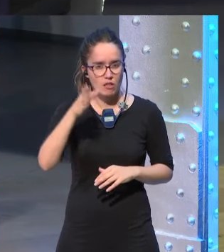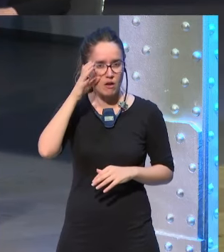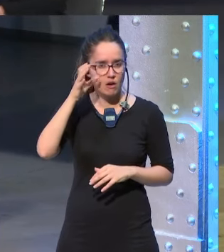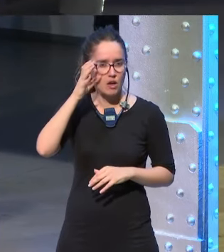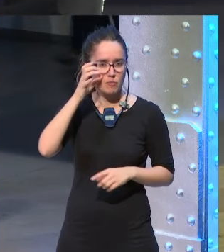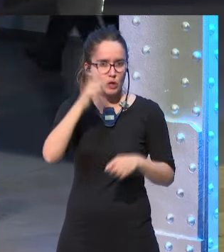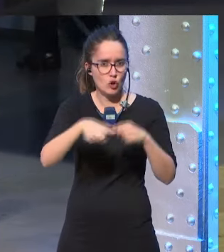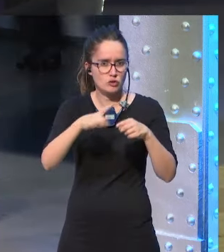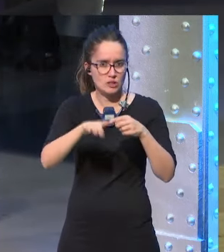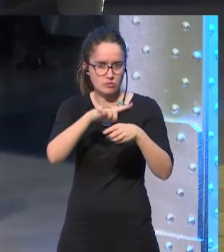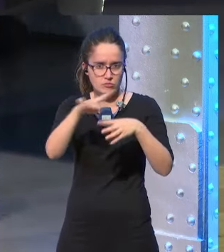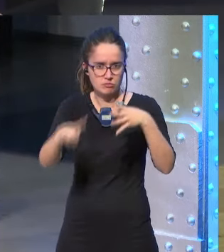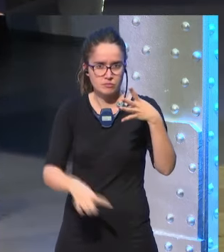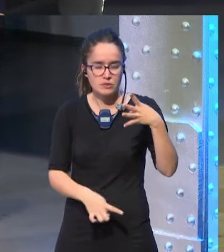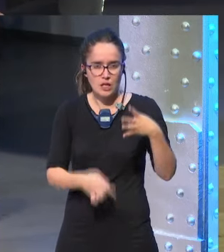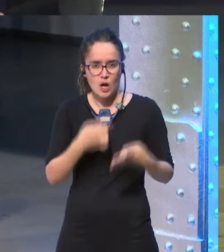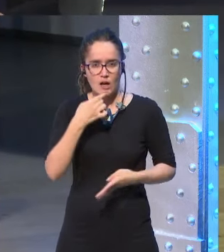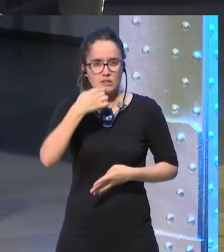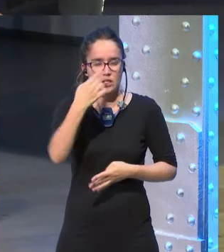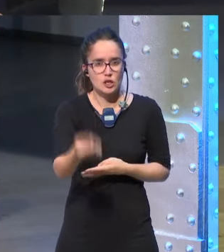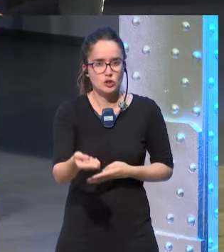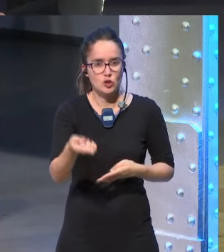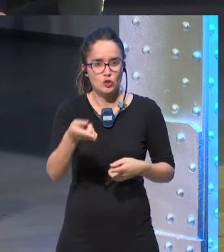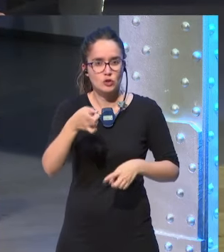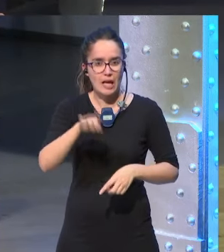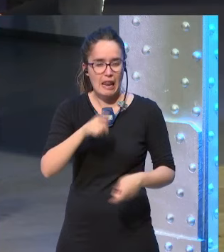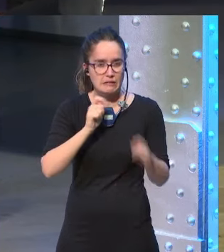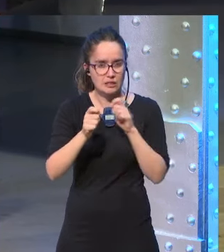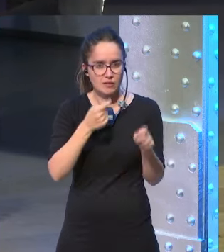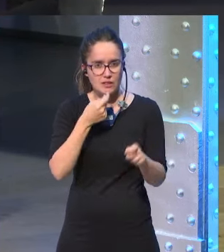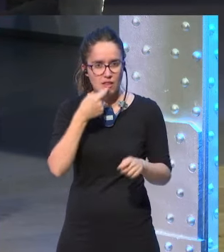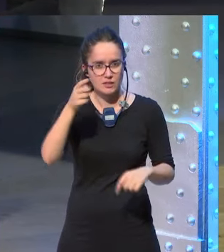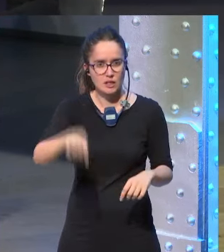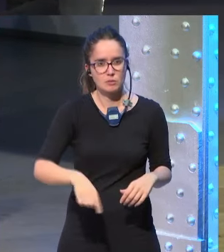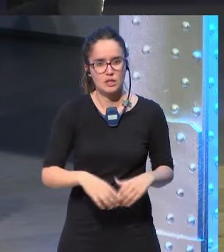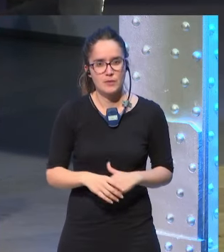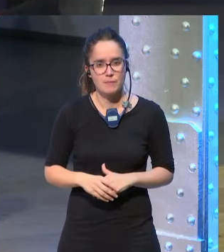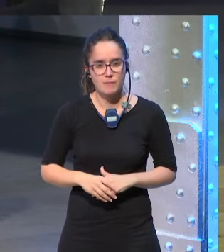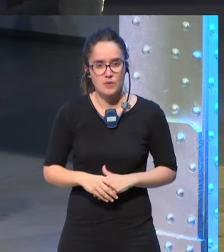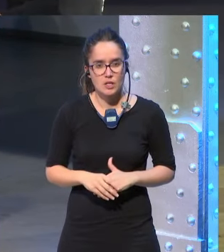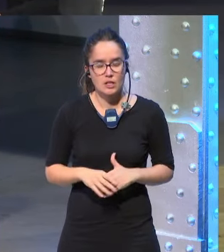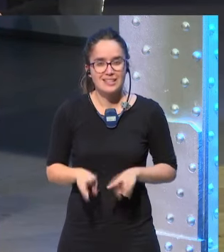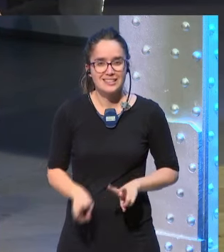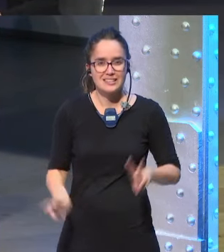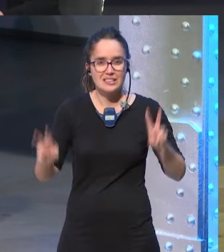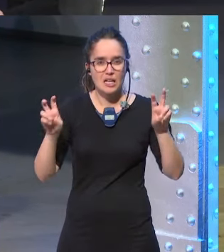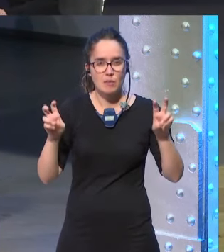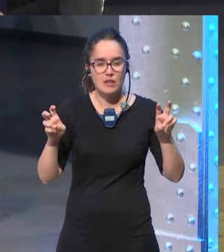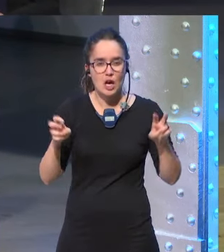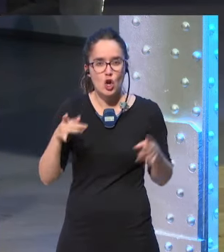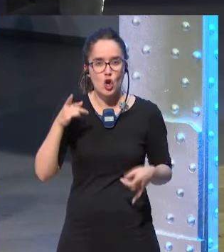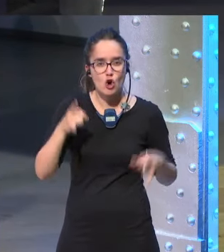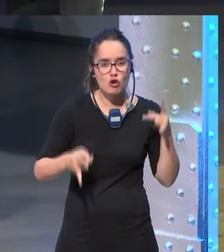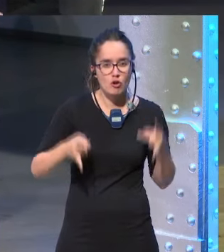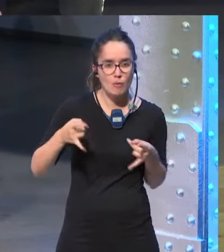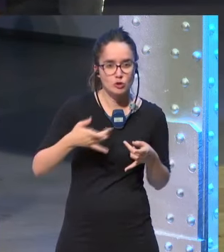also said in an interview once, is that you spoke about how robots turn the work of an architect